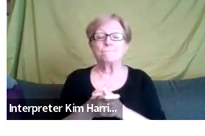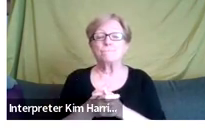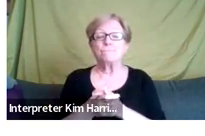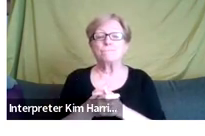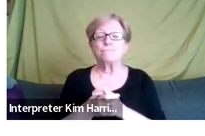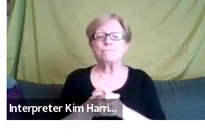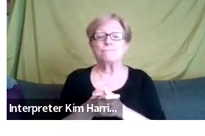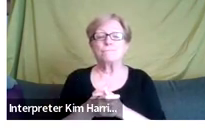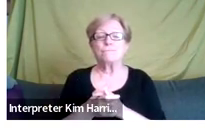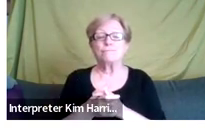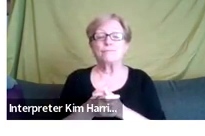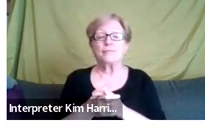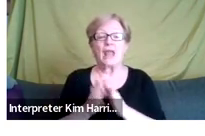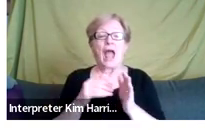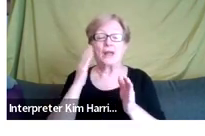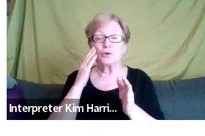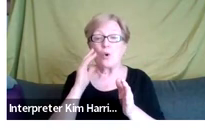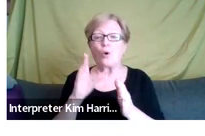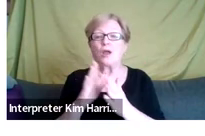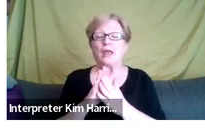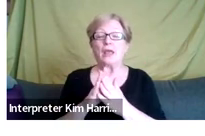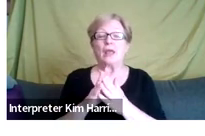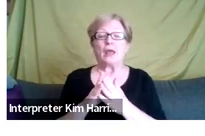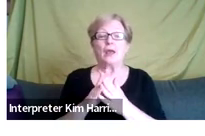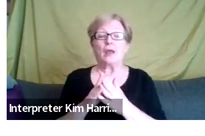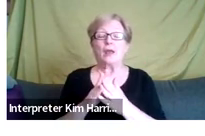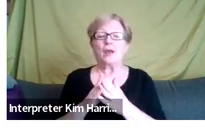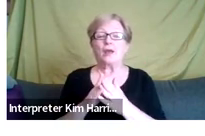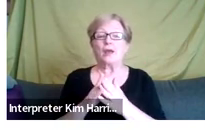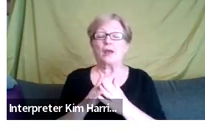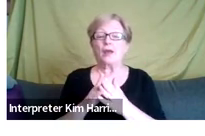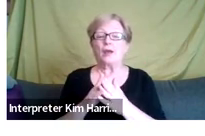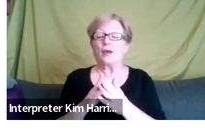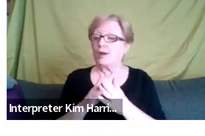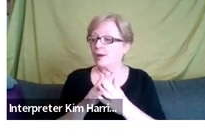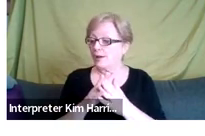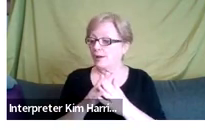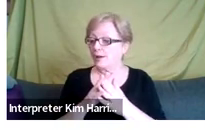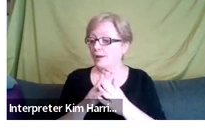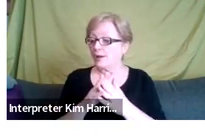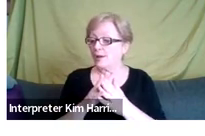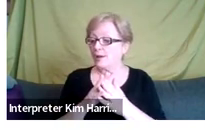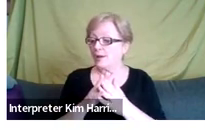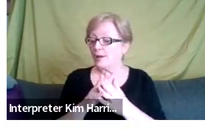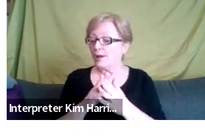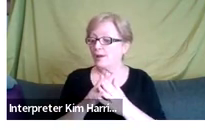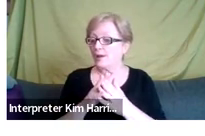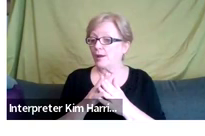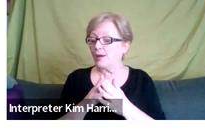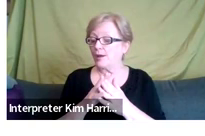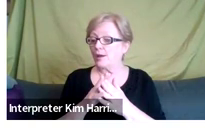I know that there is, Felisa Purcell, I don't know if you have or Ajane have any